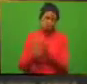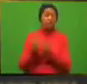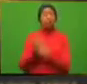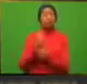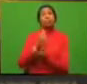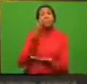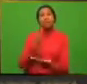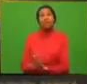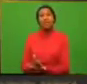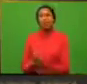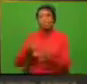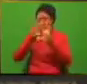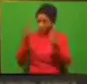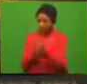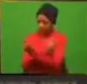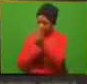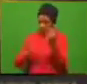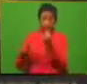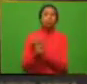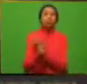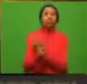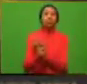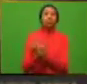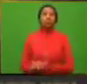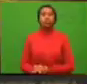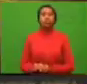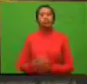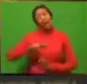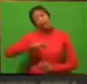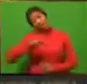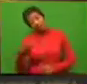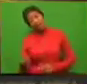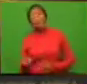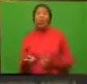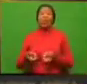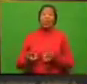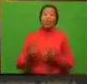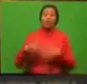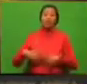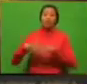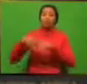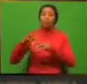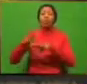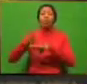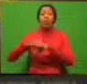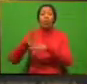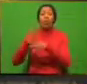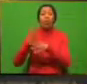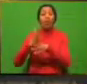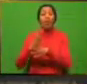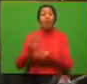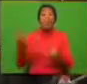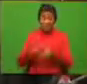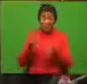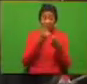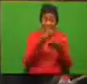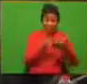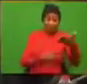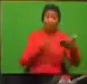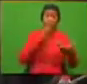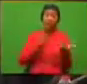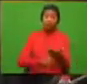sure we turn things around. The other way of generating job, which is covered in our manifesto, we